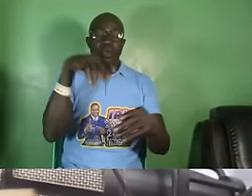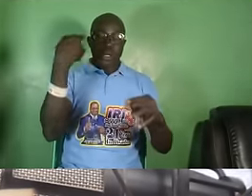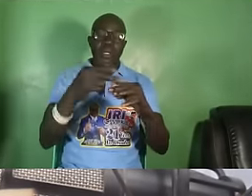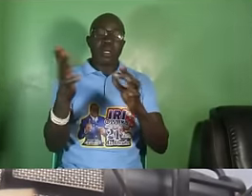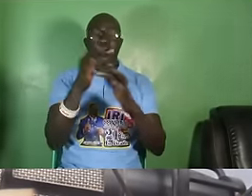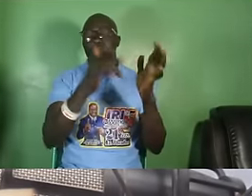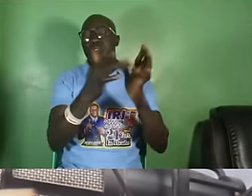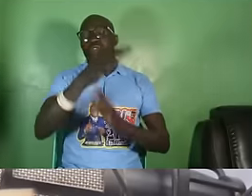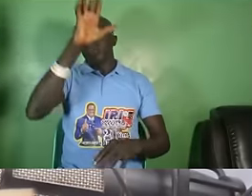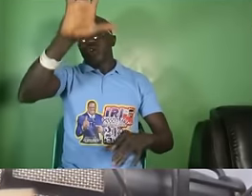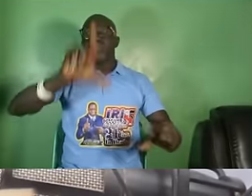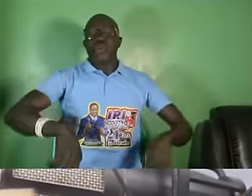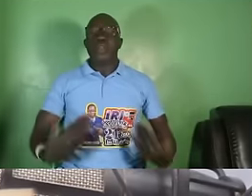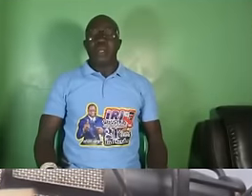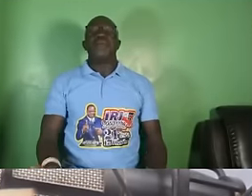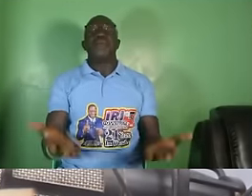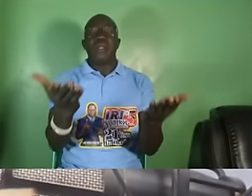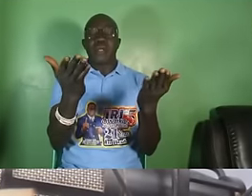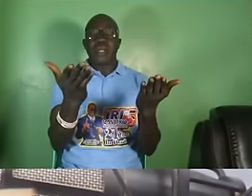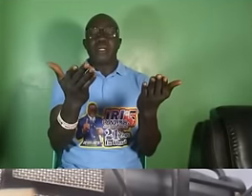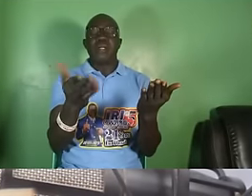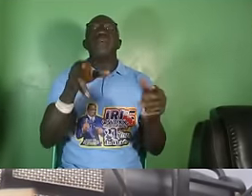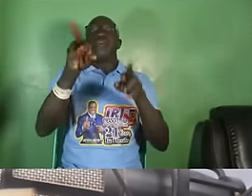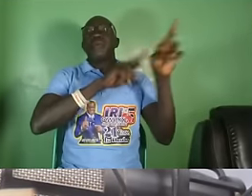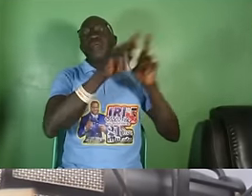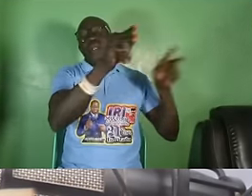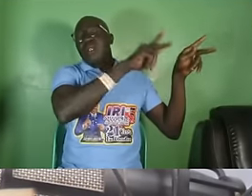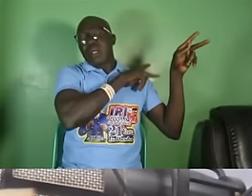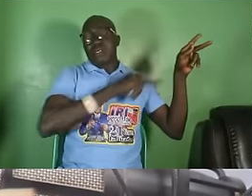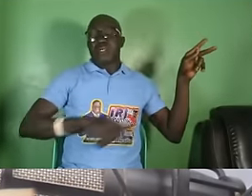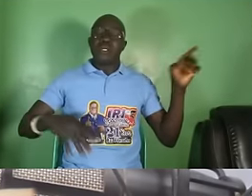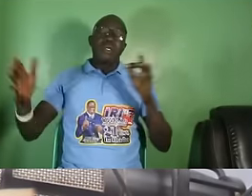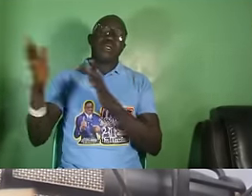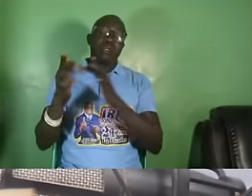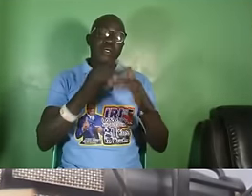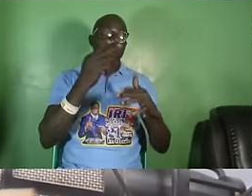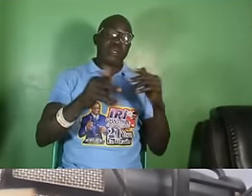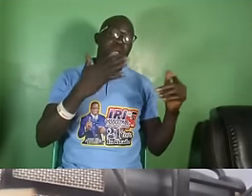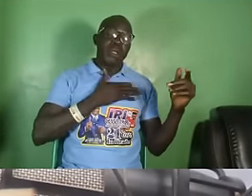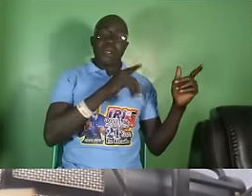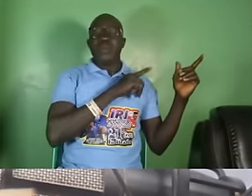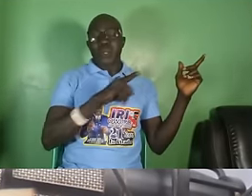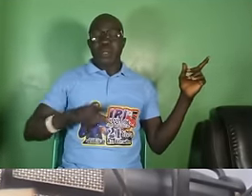you. In the name of Jesus. Amen. Amen. Amen. Amen. Amen.